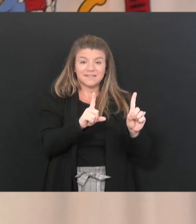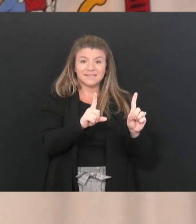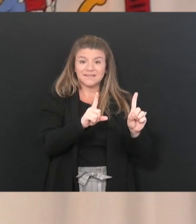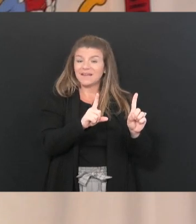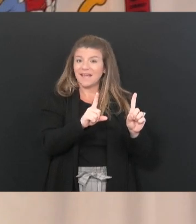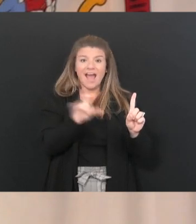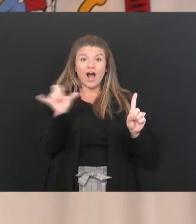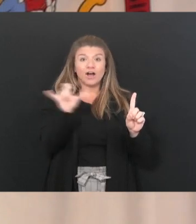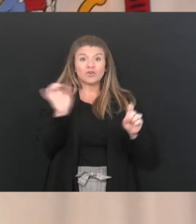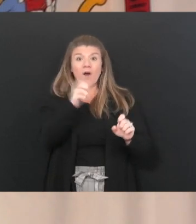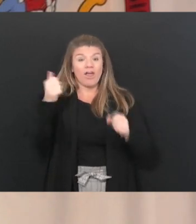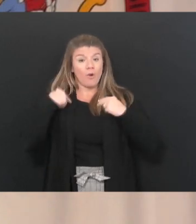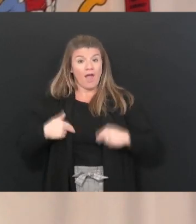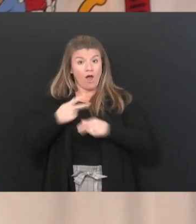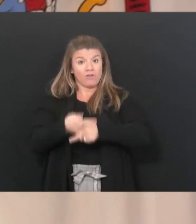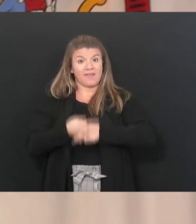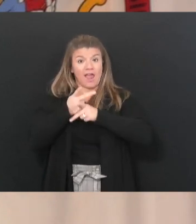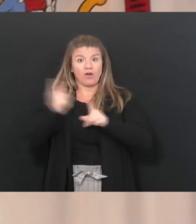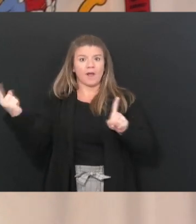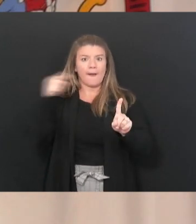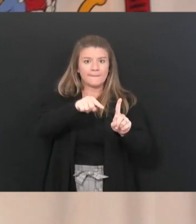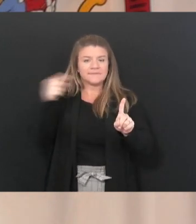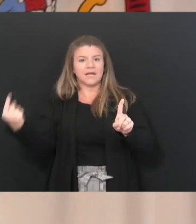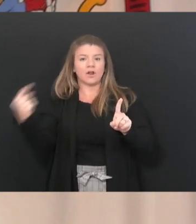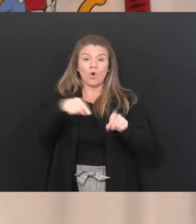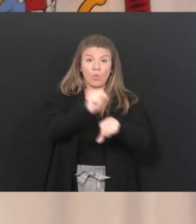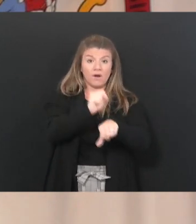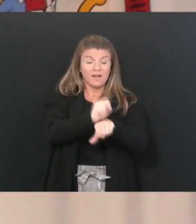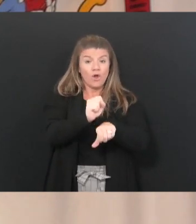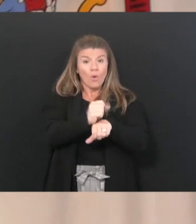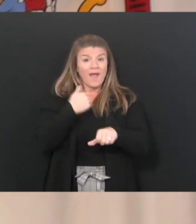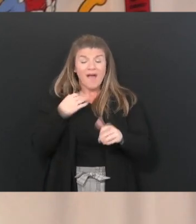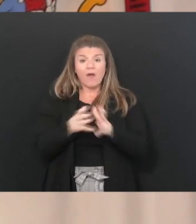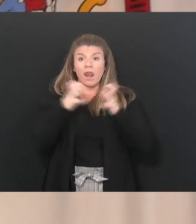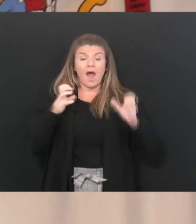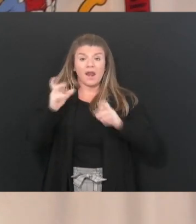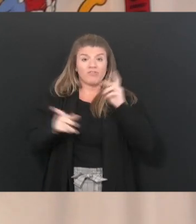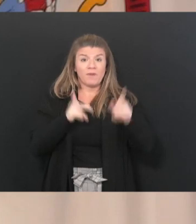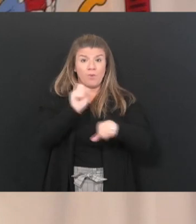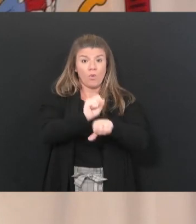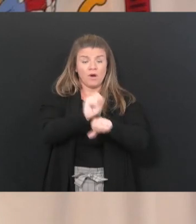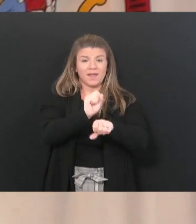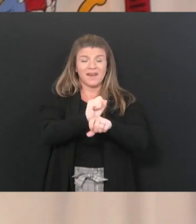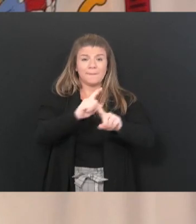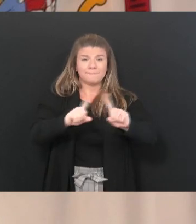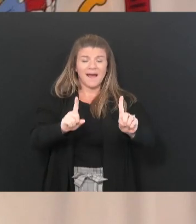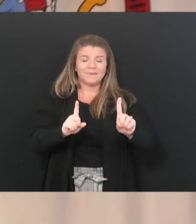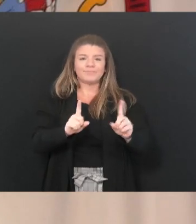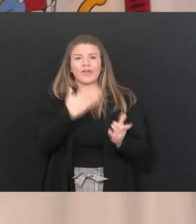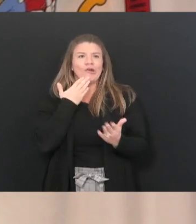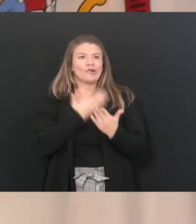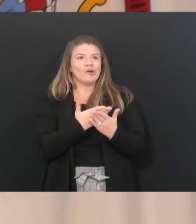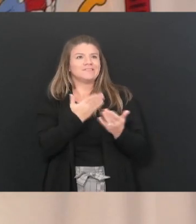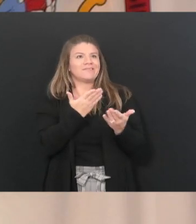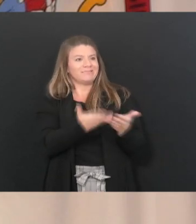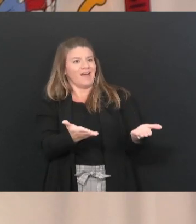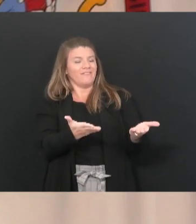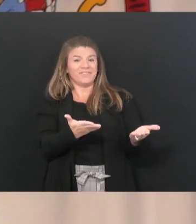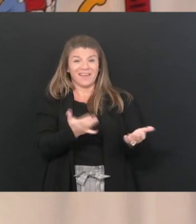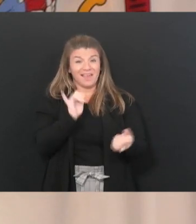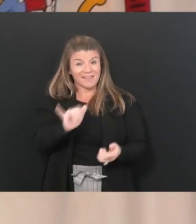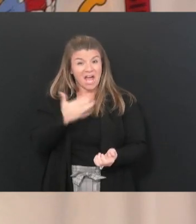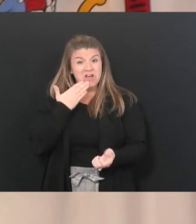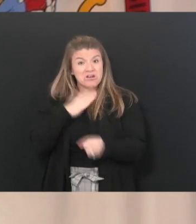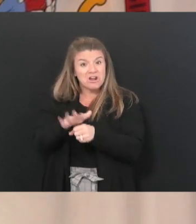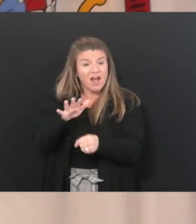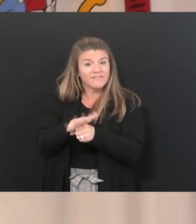the healthcare people and everything that are working on this. There's a lot of people doing good stuff, but just doing good stuff's not good enough. I mean, that's